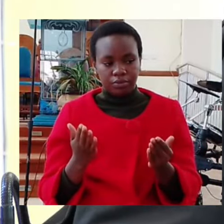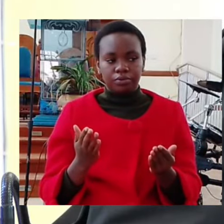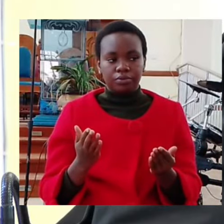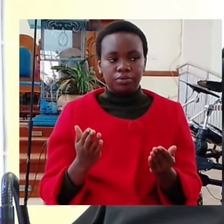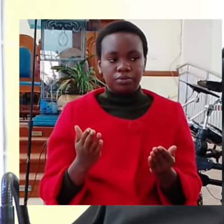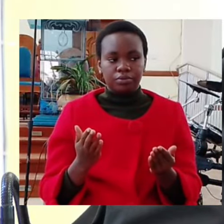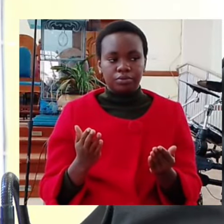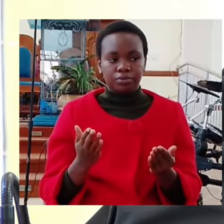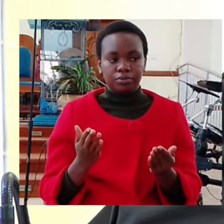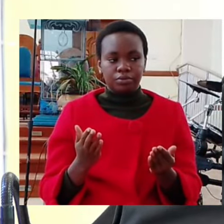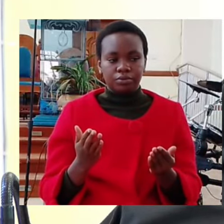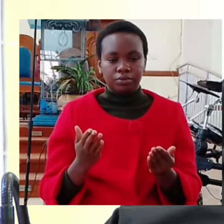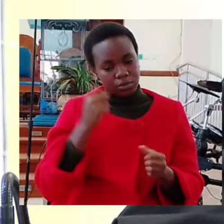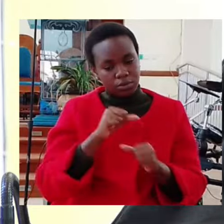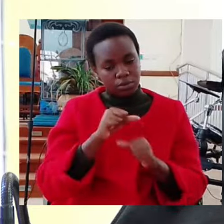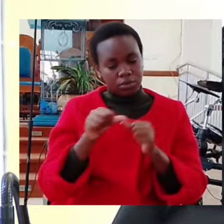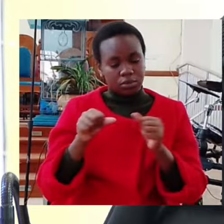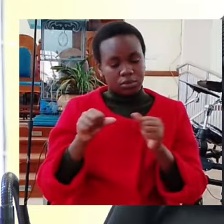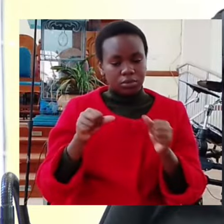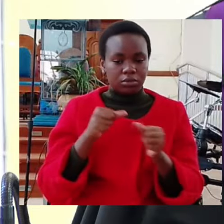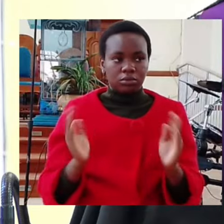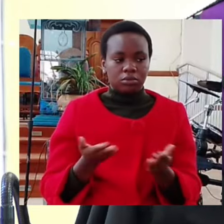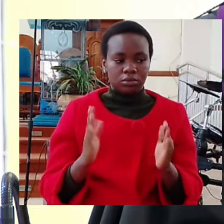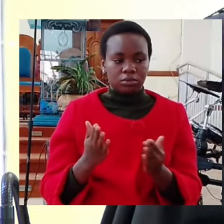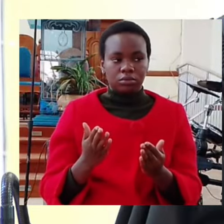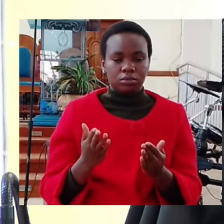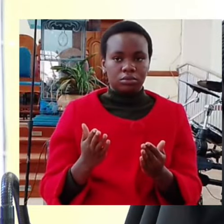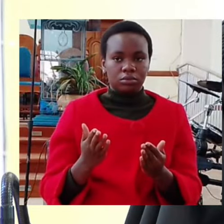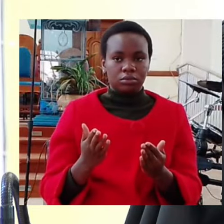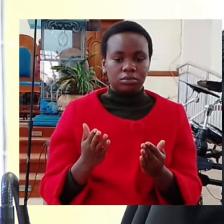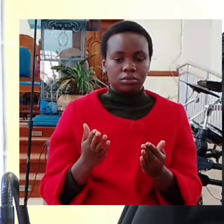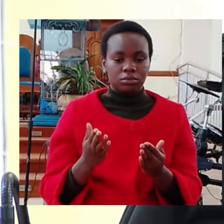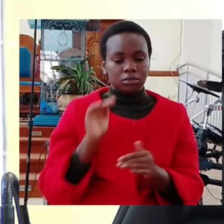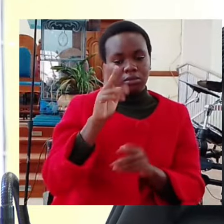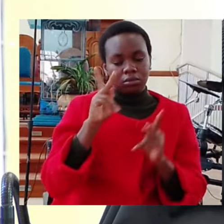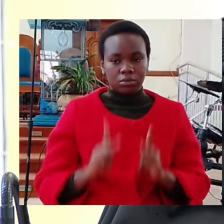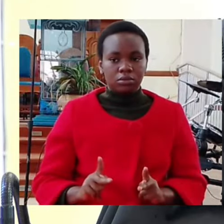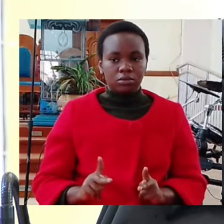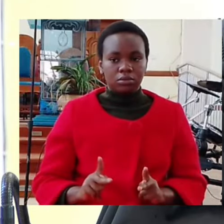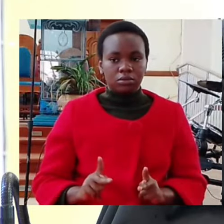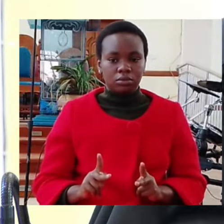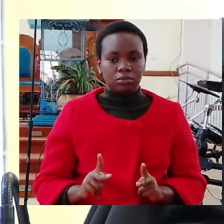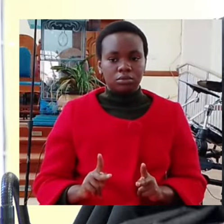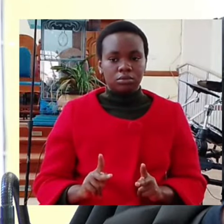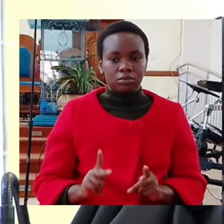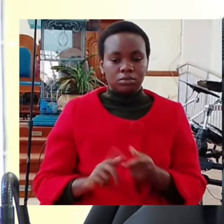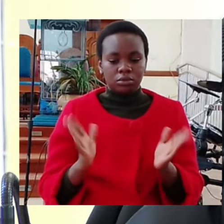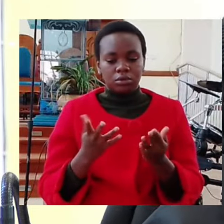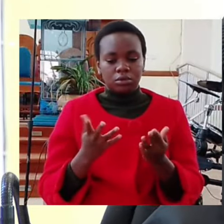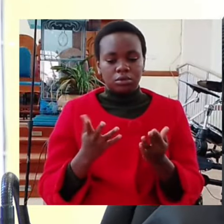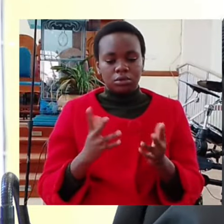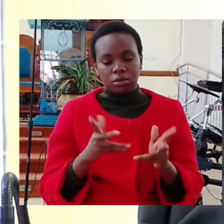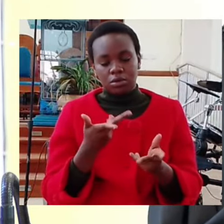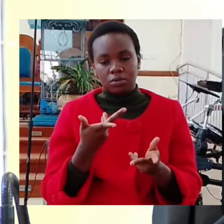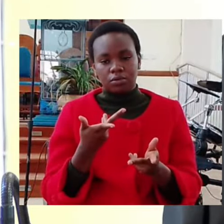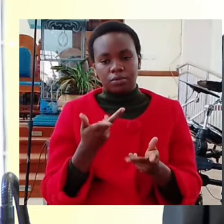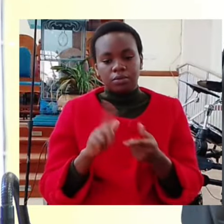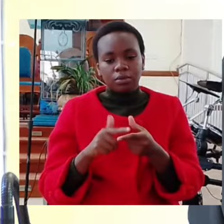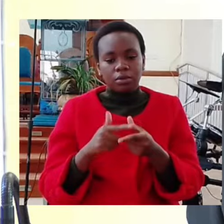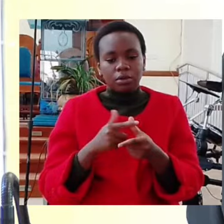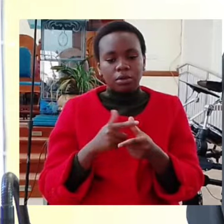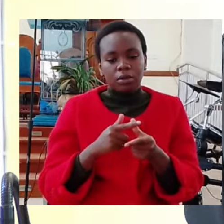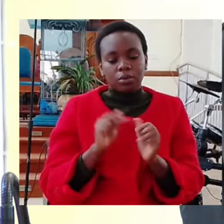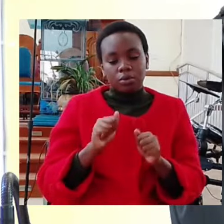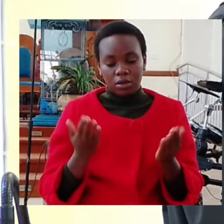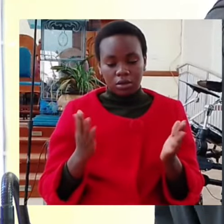tureciria uhoro wa kumanereria. Tuuragia mundu turomiririo niki. Kaingi tumanagiriria hindi